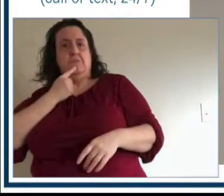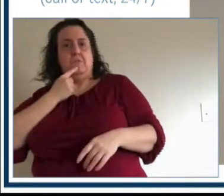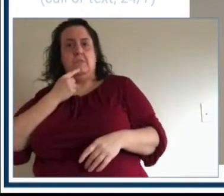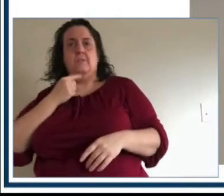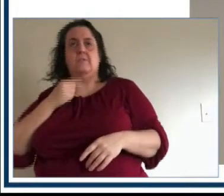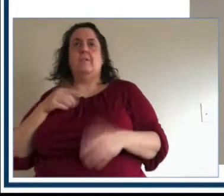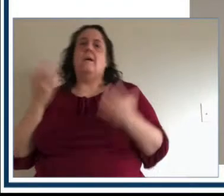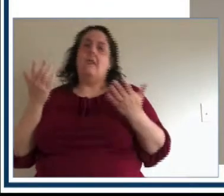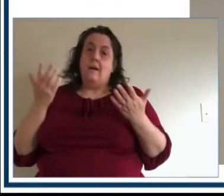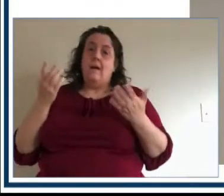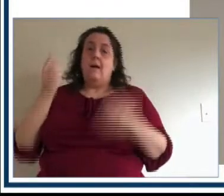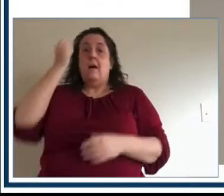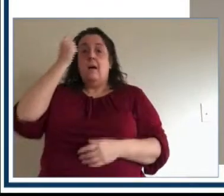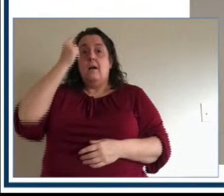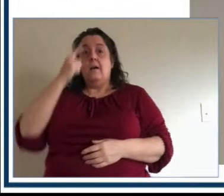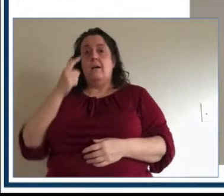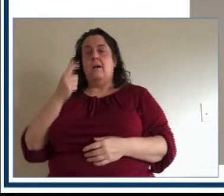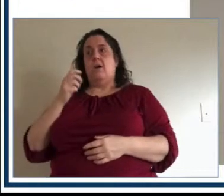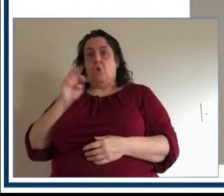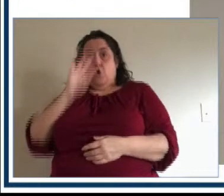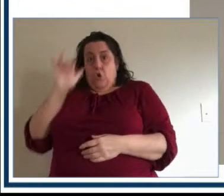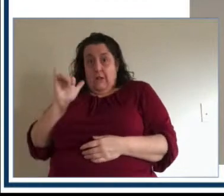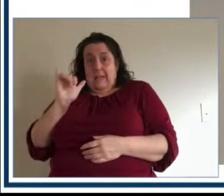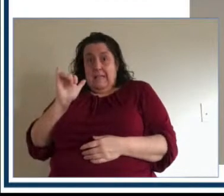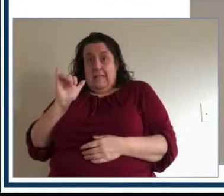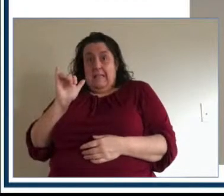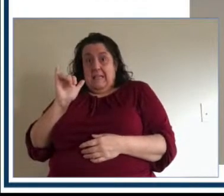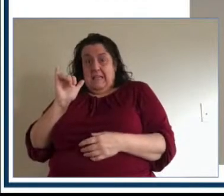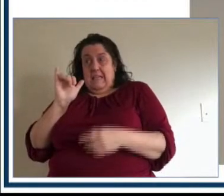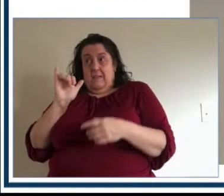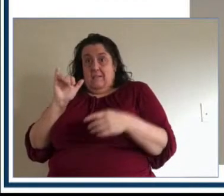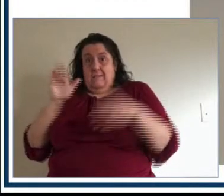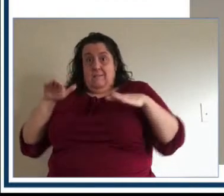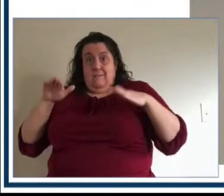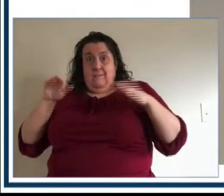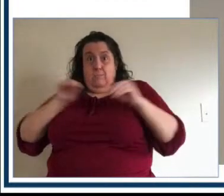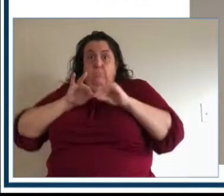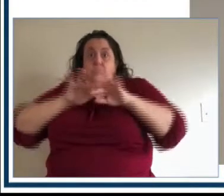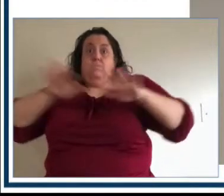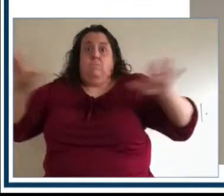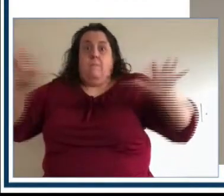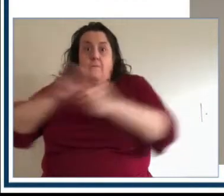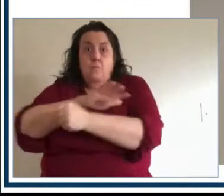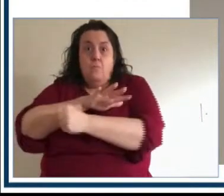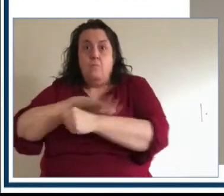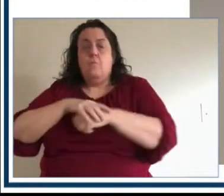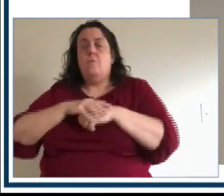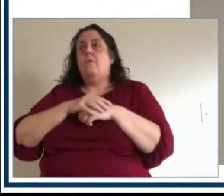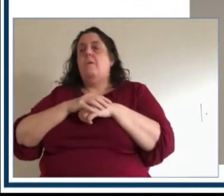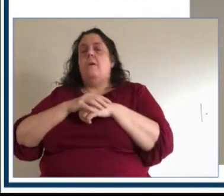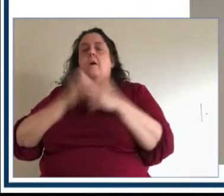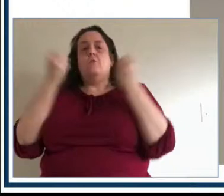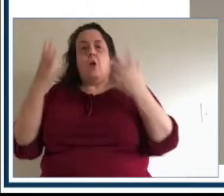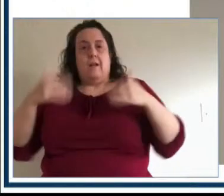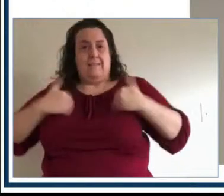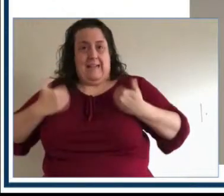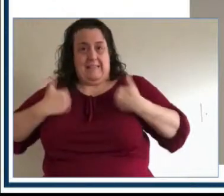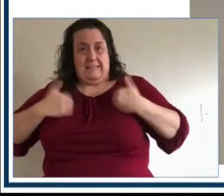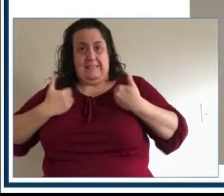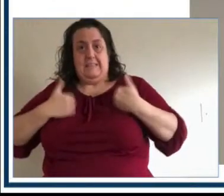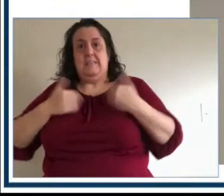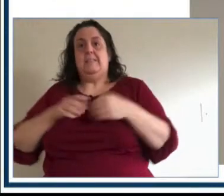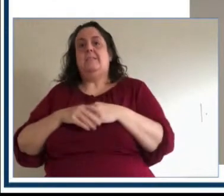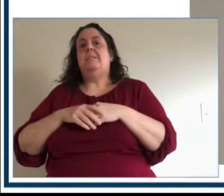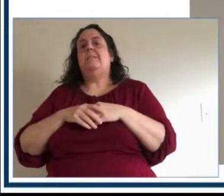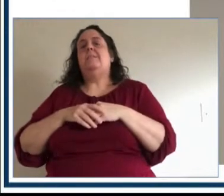Many of the cases are in young people, people that are vaccinated. So so there's still a lot we have to look at